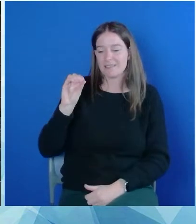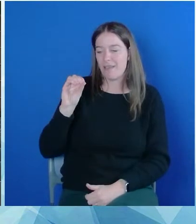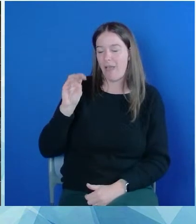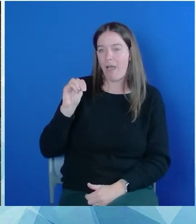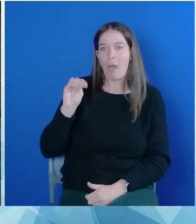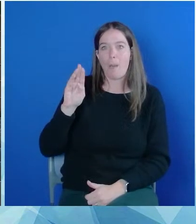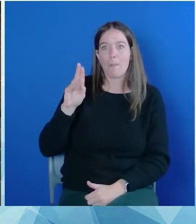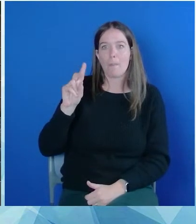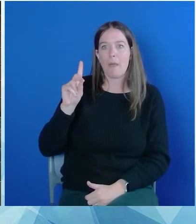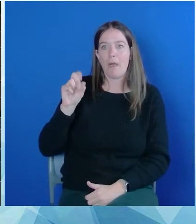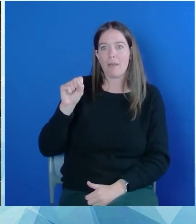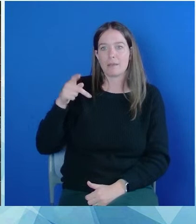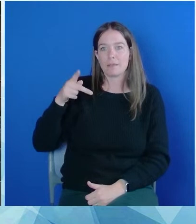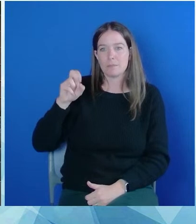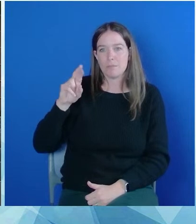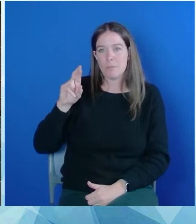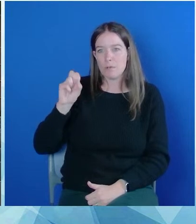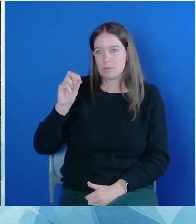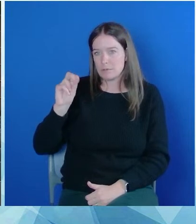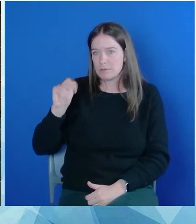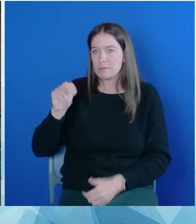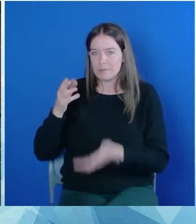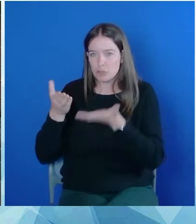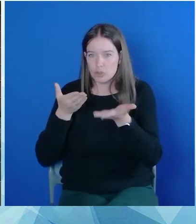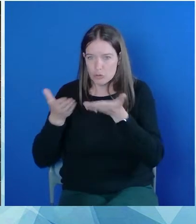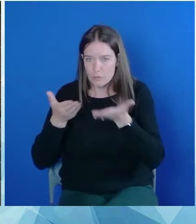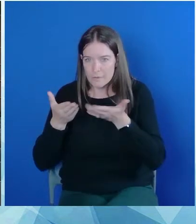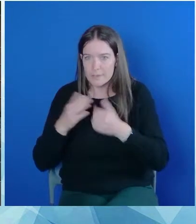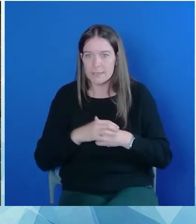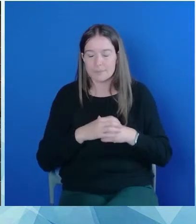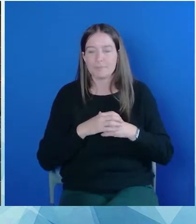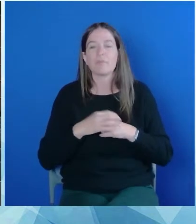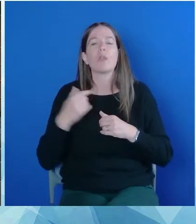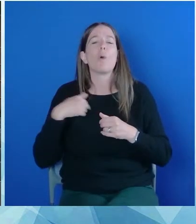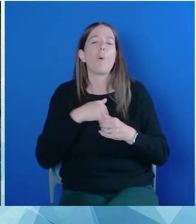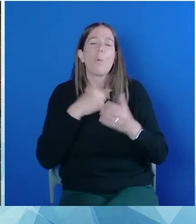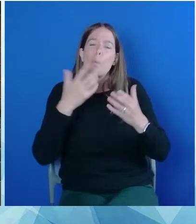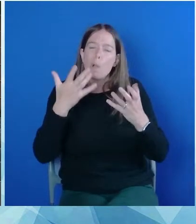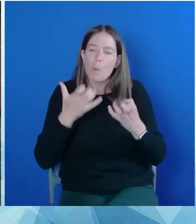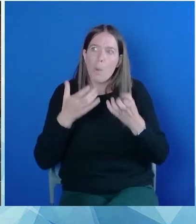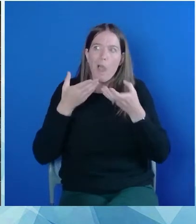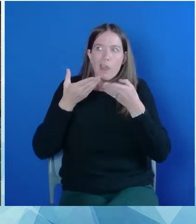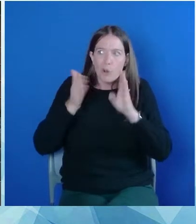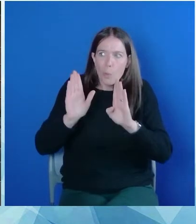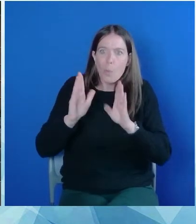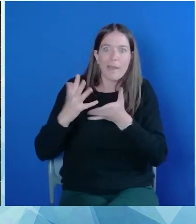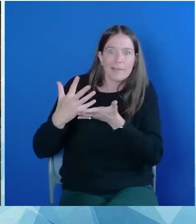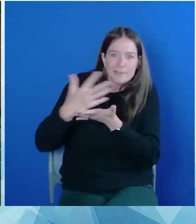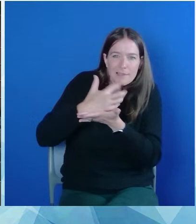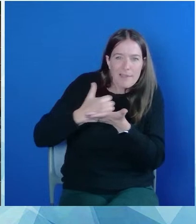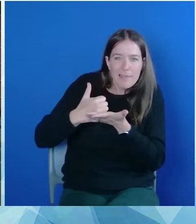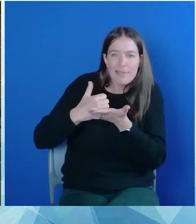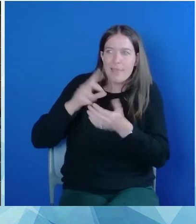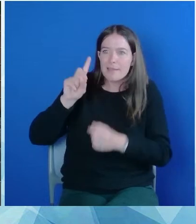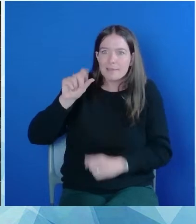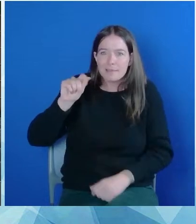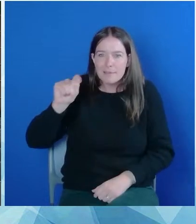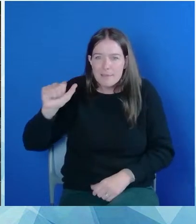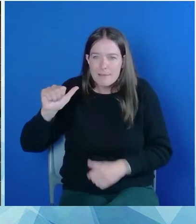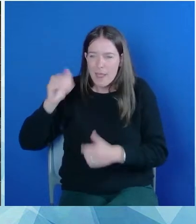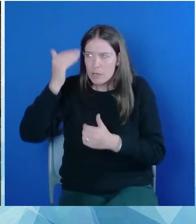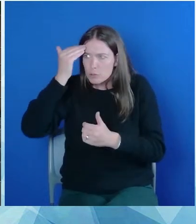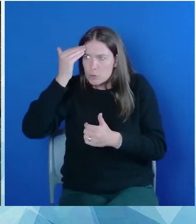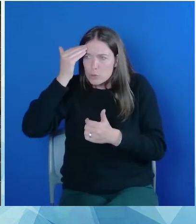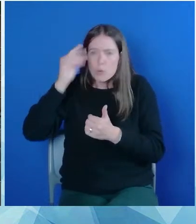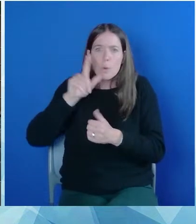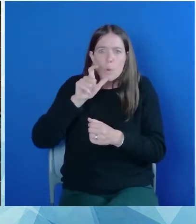way of capturing kind of usage, and so that's one of the ways that we're able to do that. So users are directed